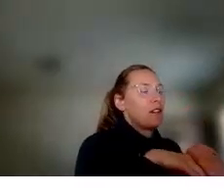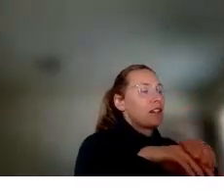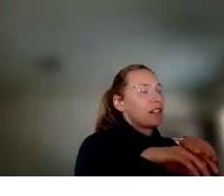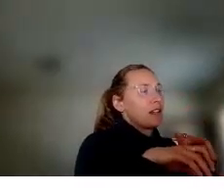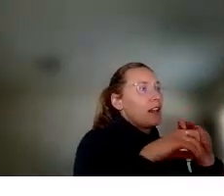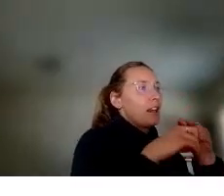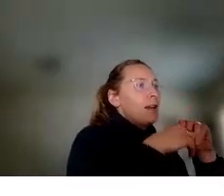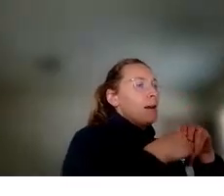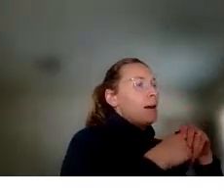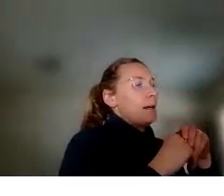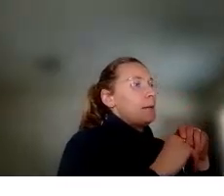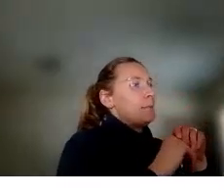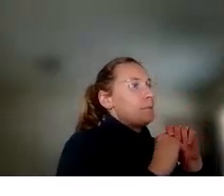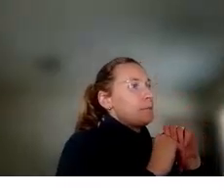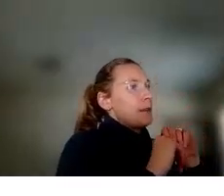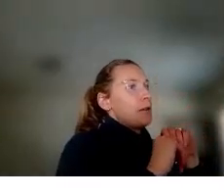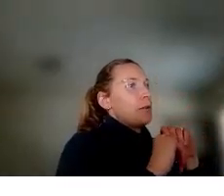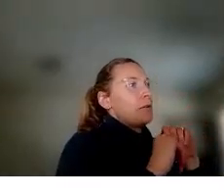had previously.